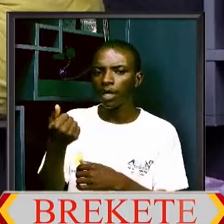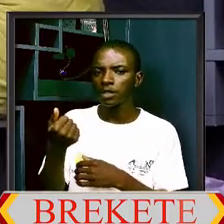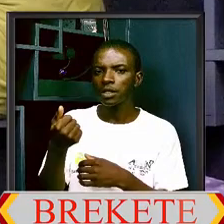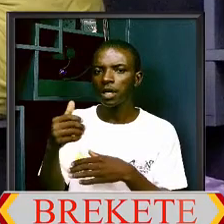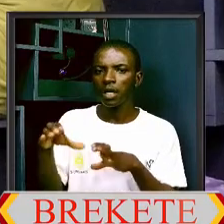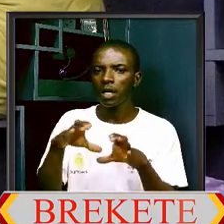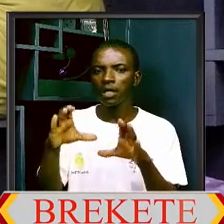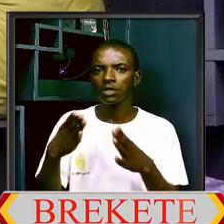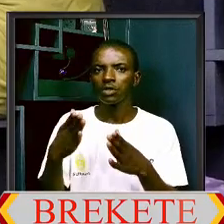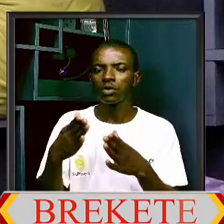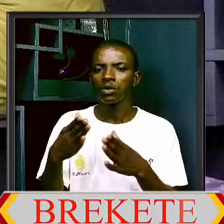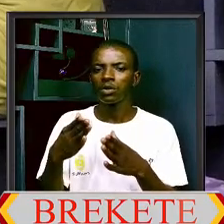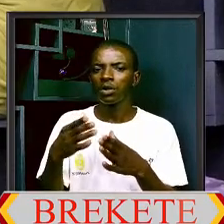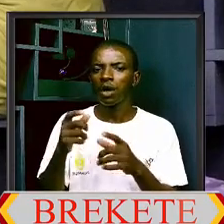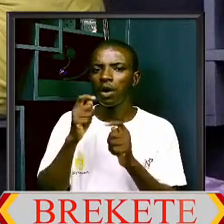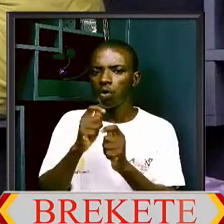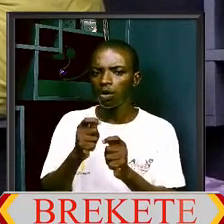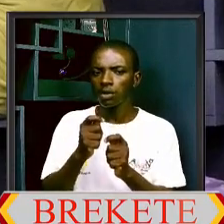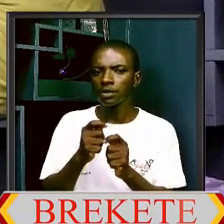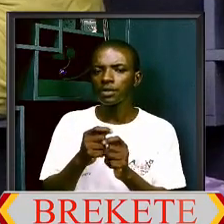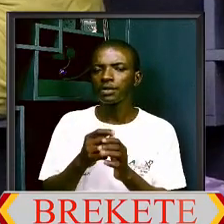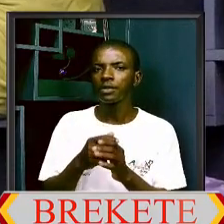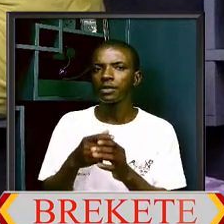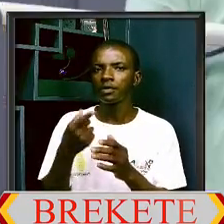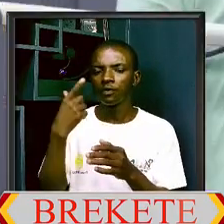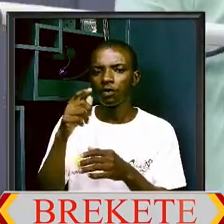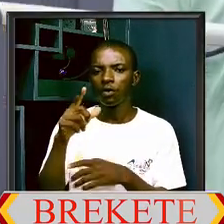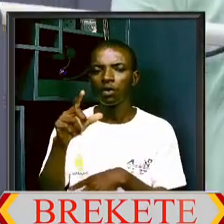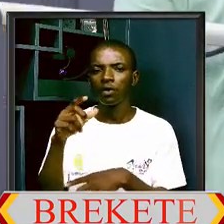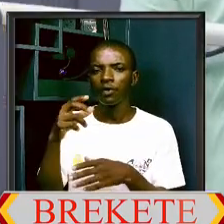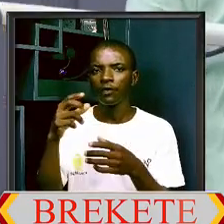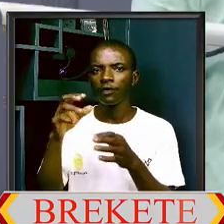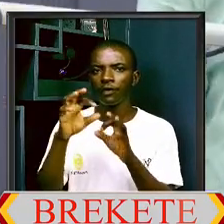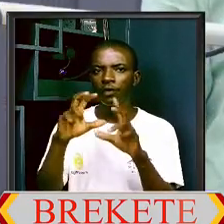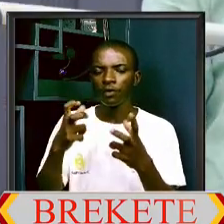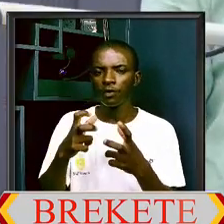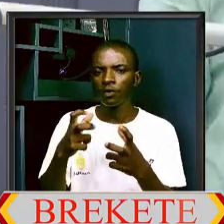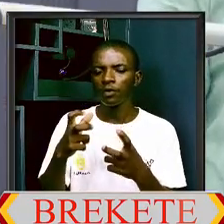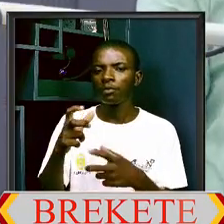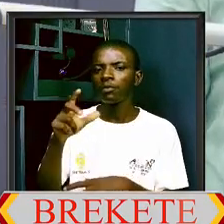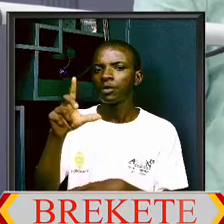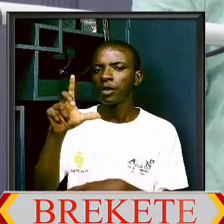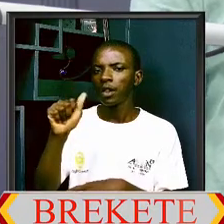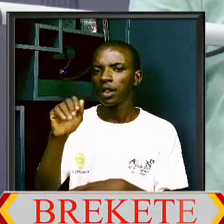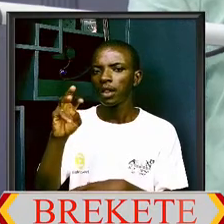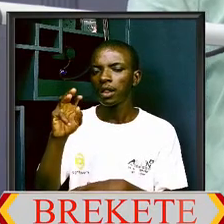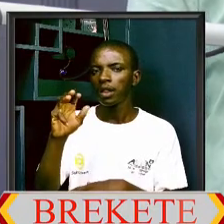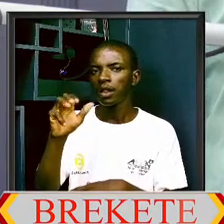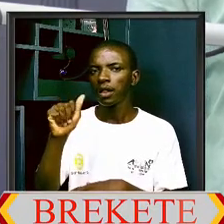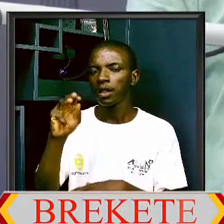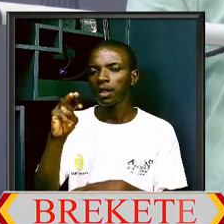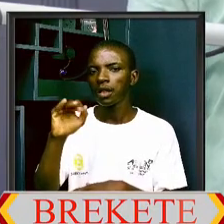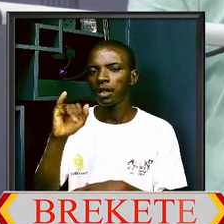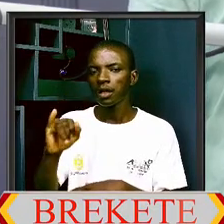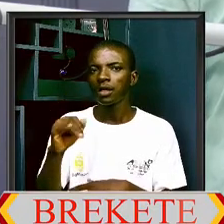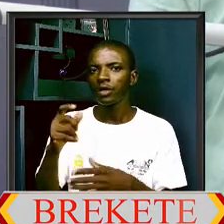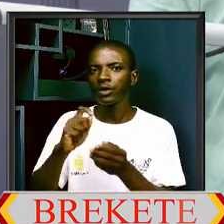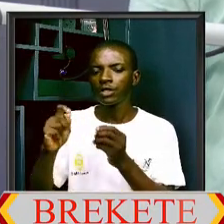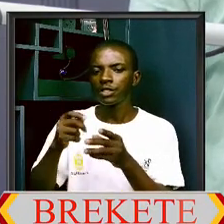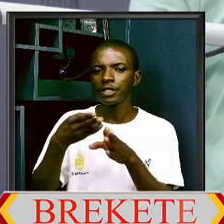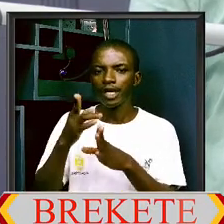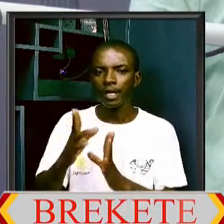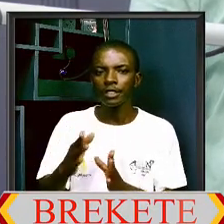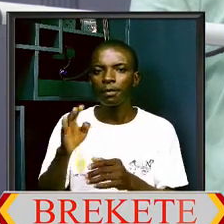actor award for Lami Lami is the title of the film produced written